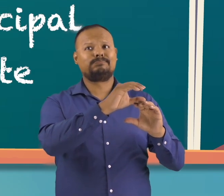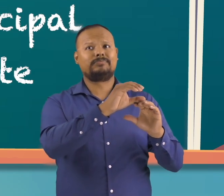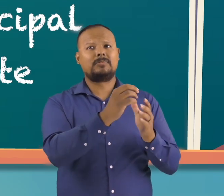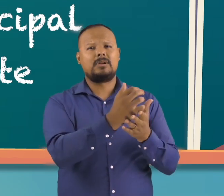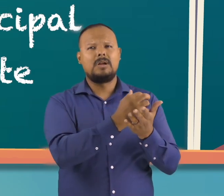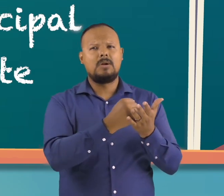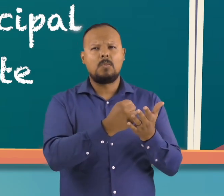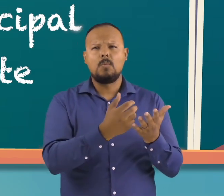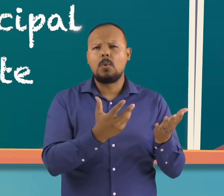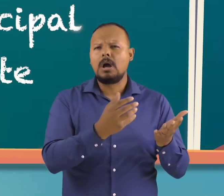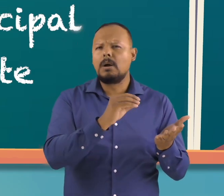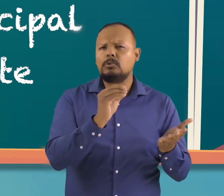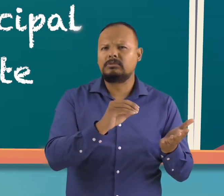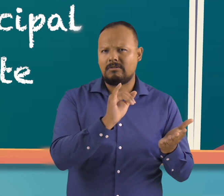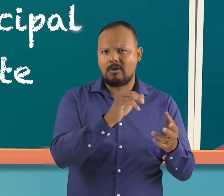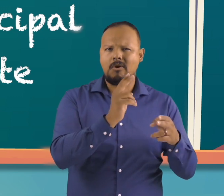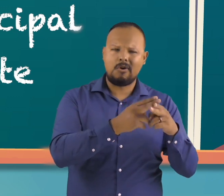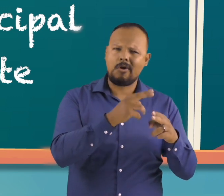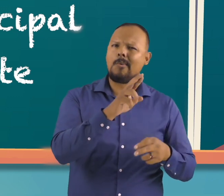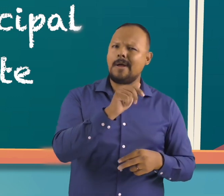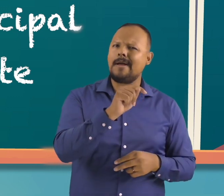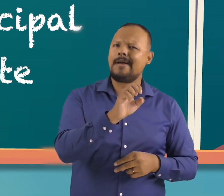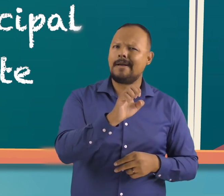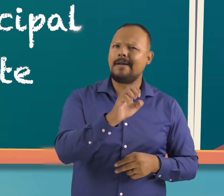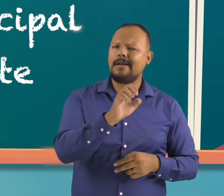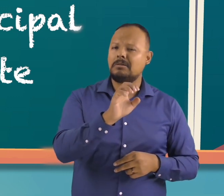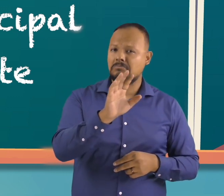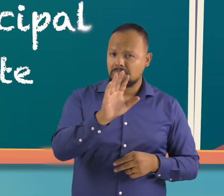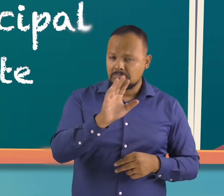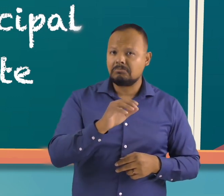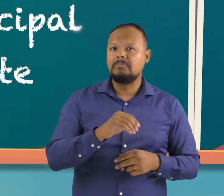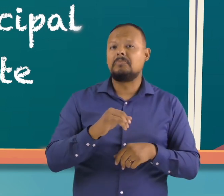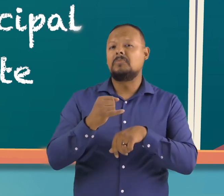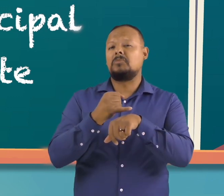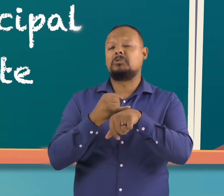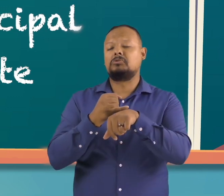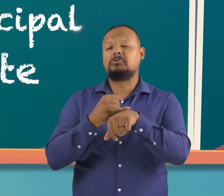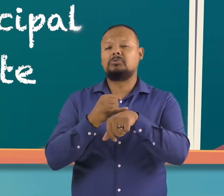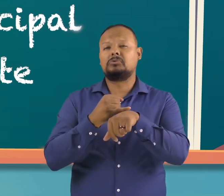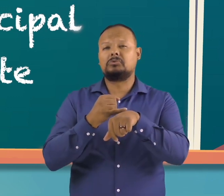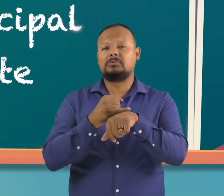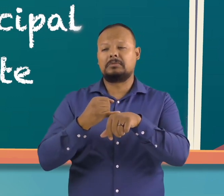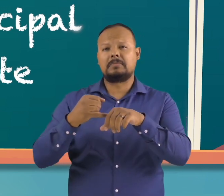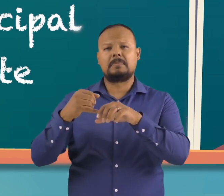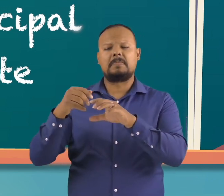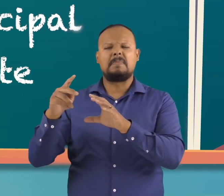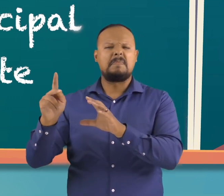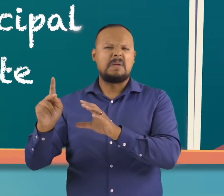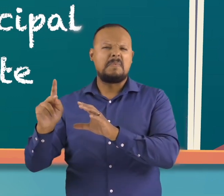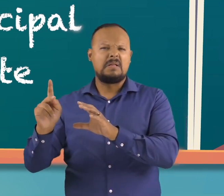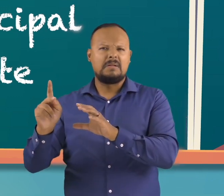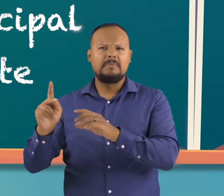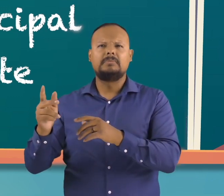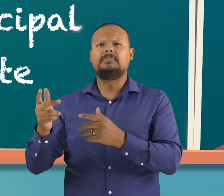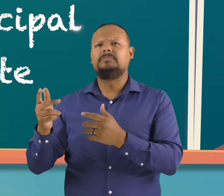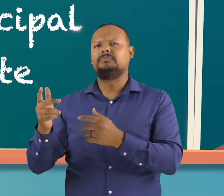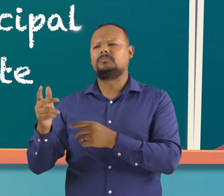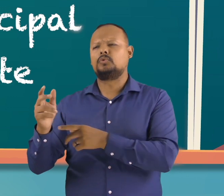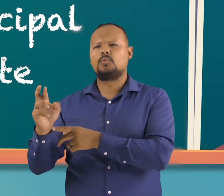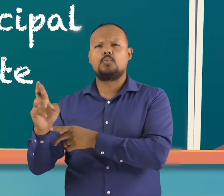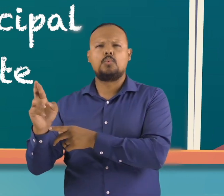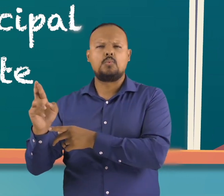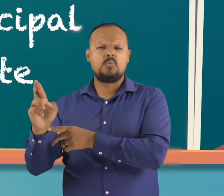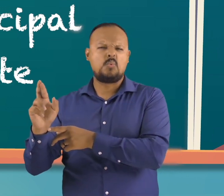Cool, right? Now that we know what interest, principle, and rate mean, we can actually